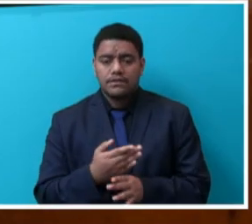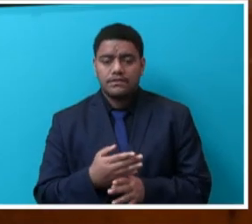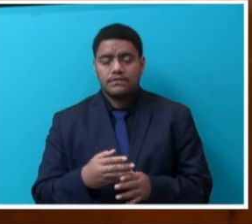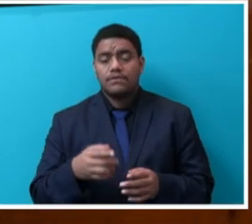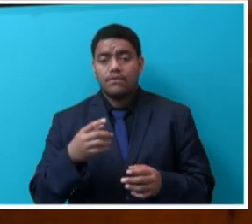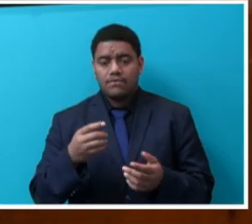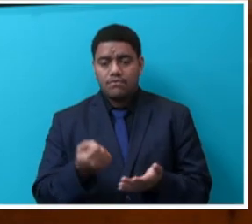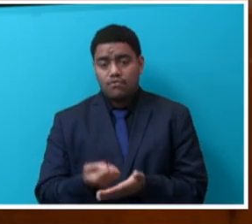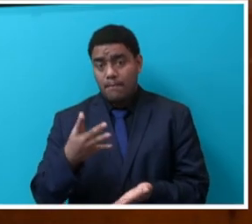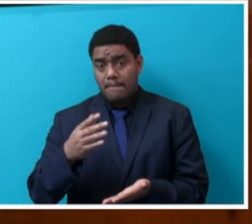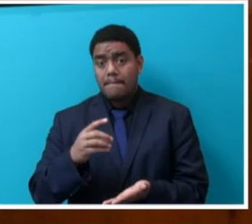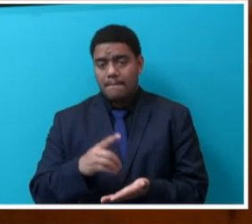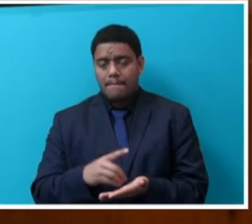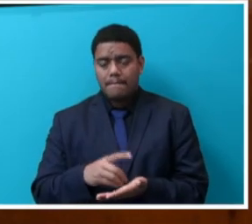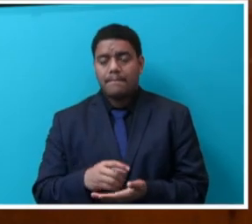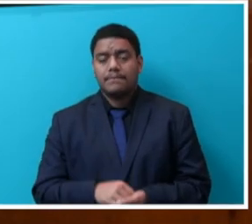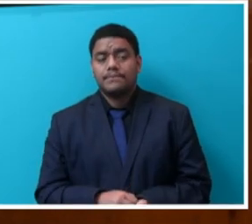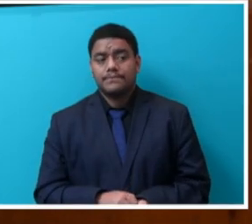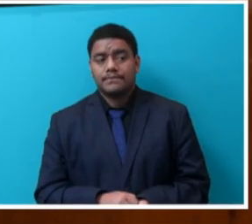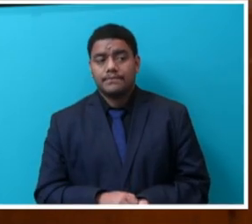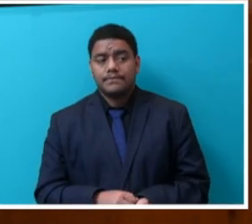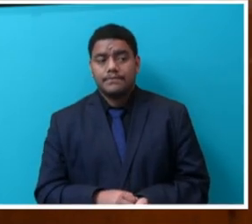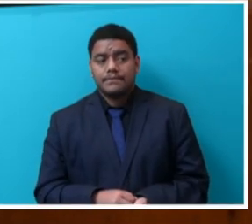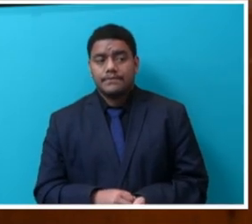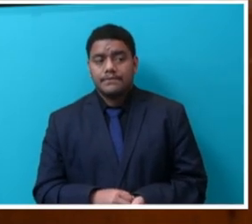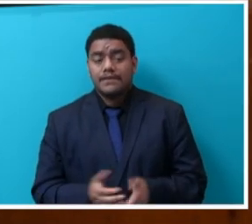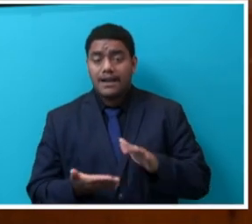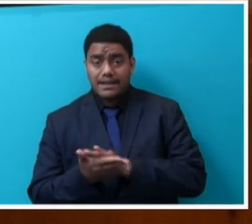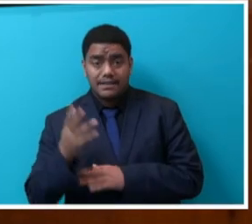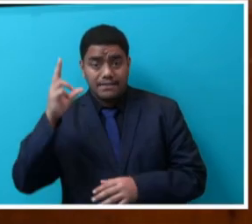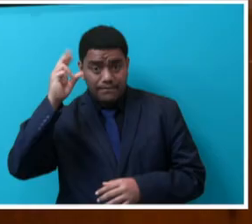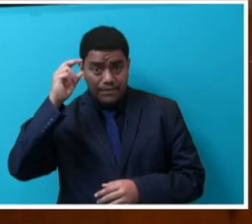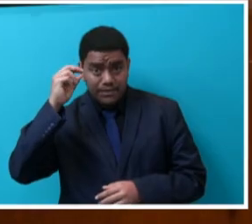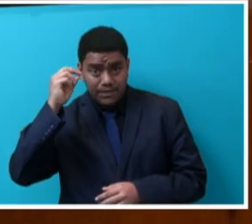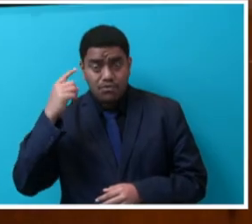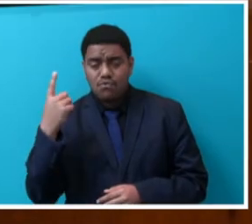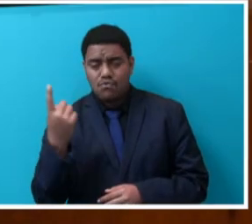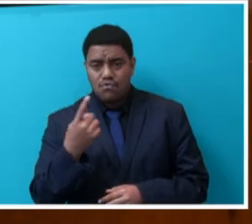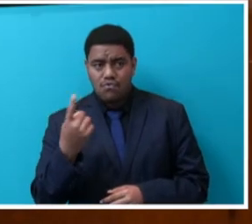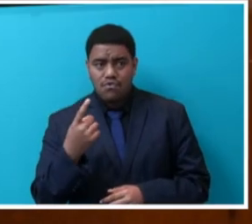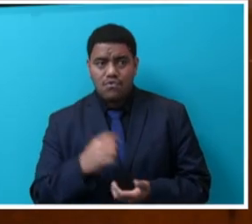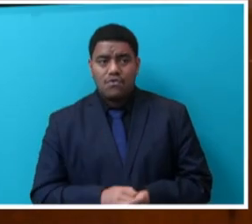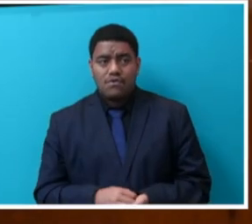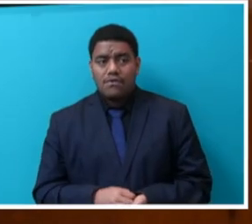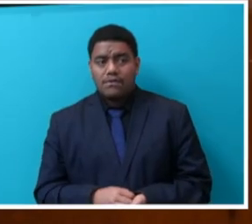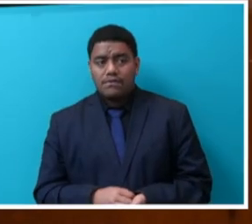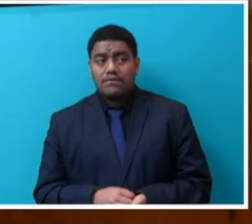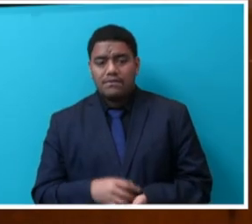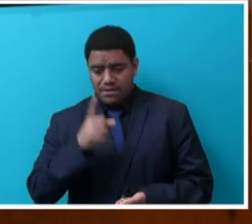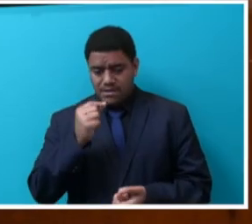top-ups. We understand it was frustrating for hundreds of Fijians who were unable to add credit to their